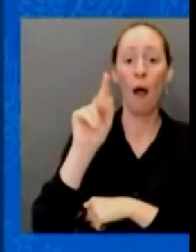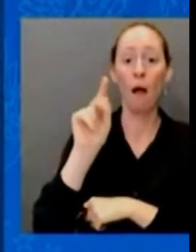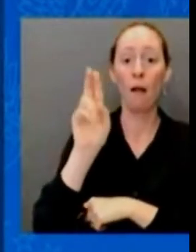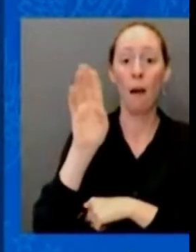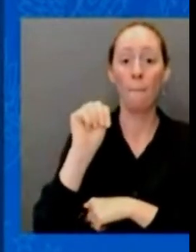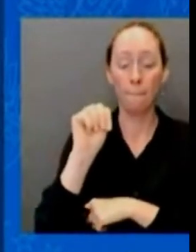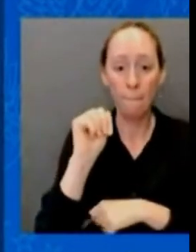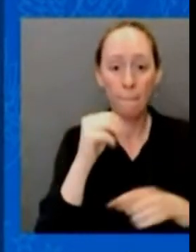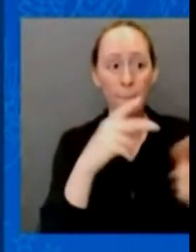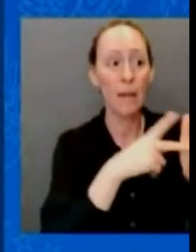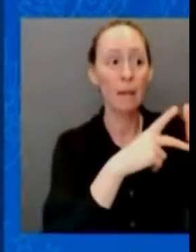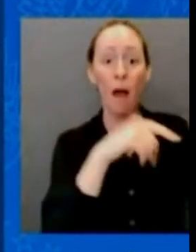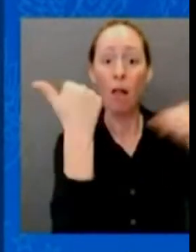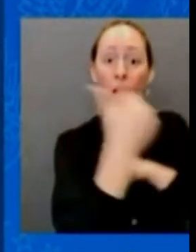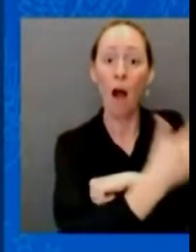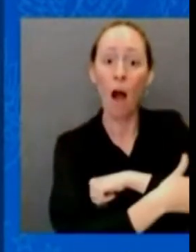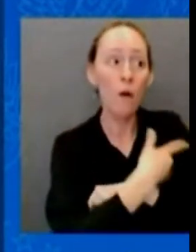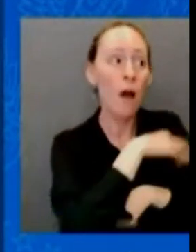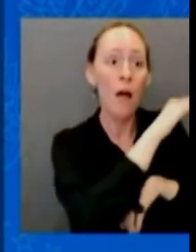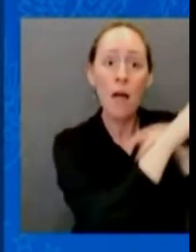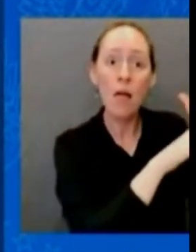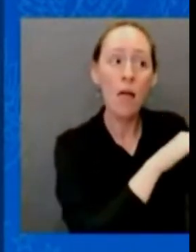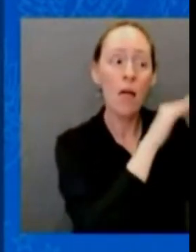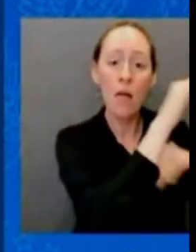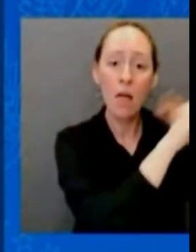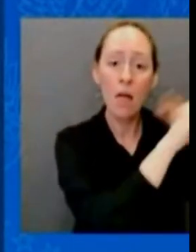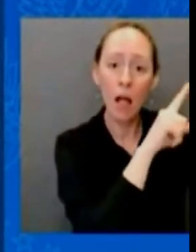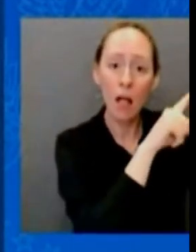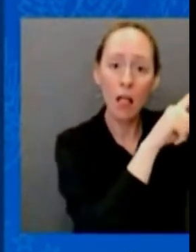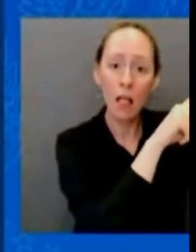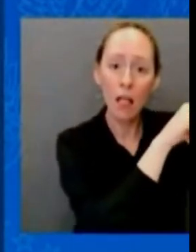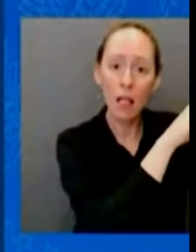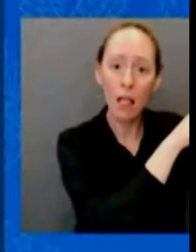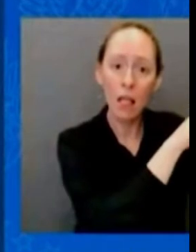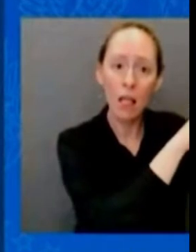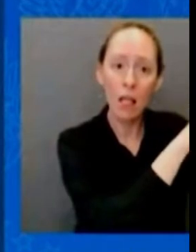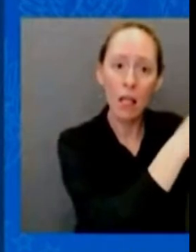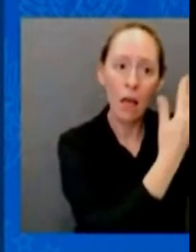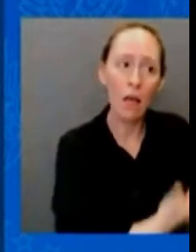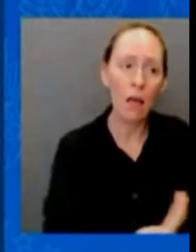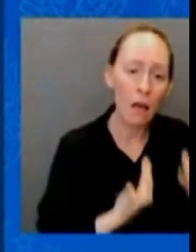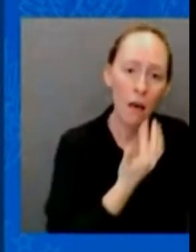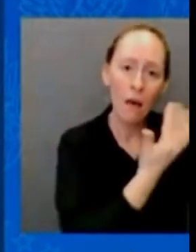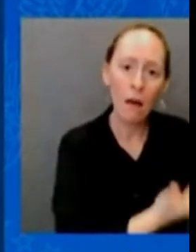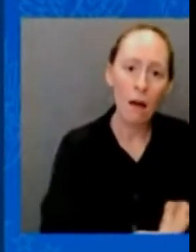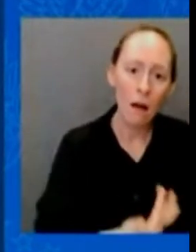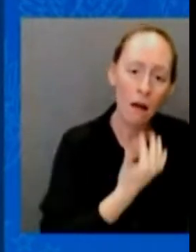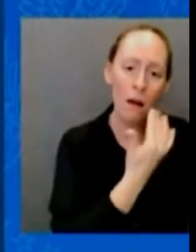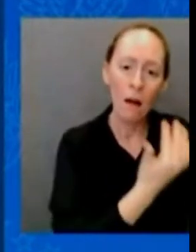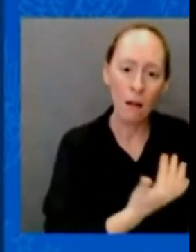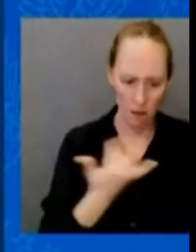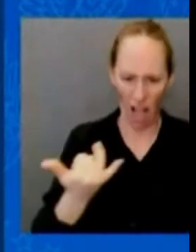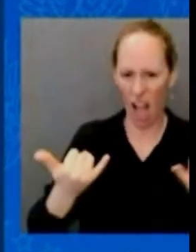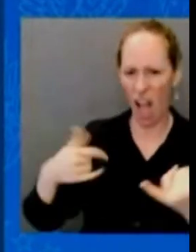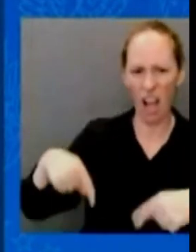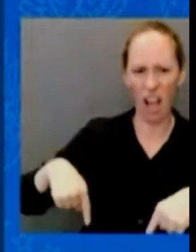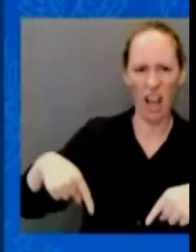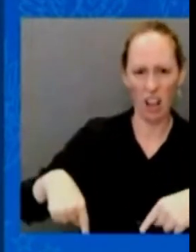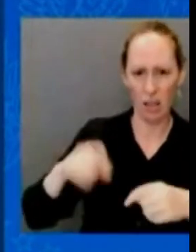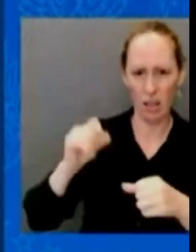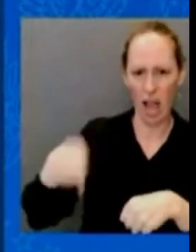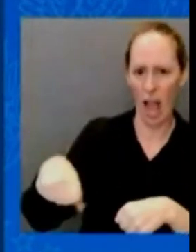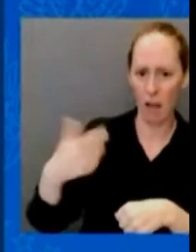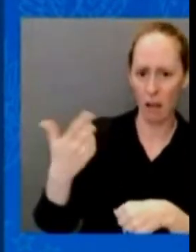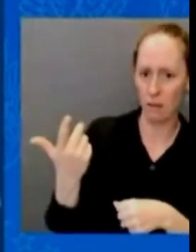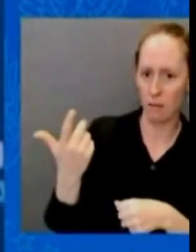their chips in a few hours. In a few hours. It's a game changer. You know, where is it written? Where is